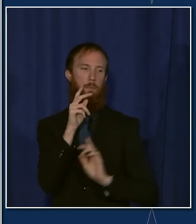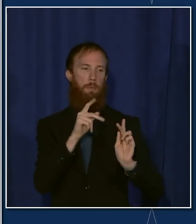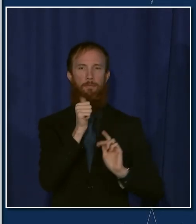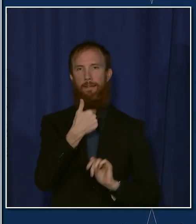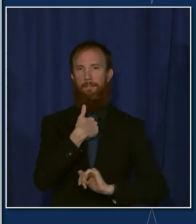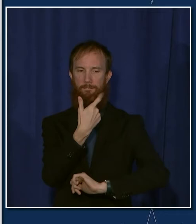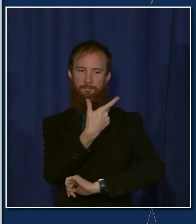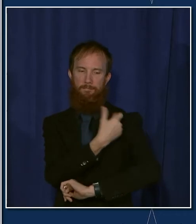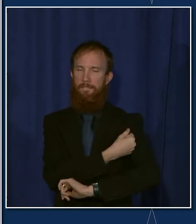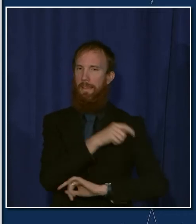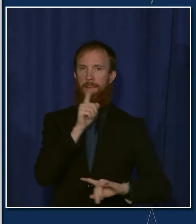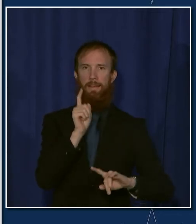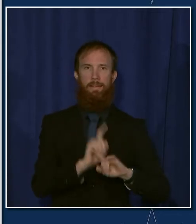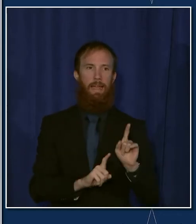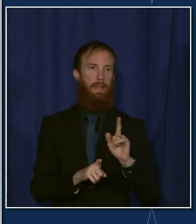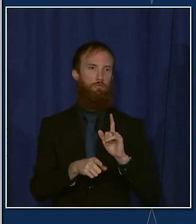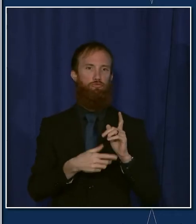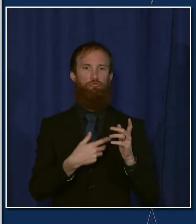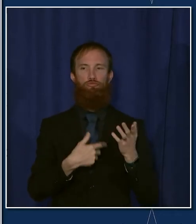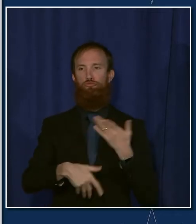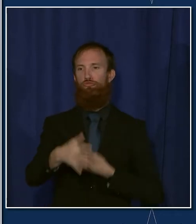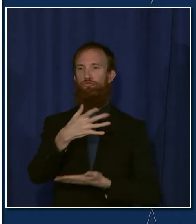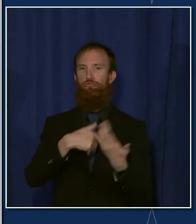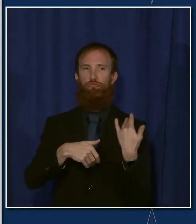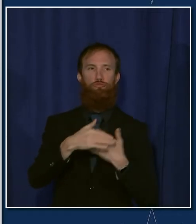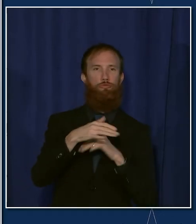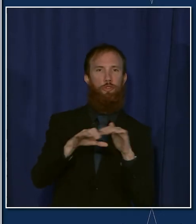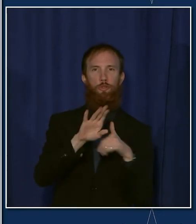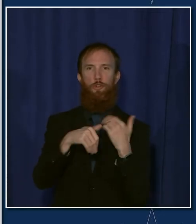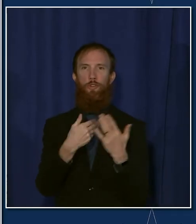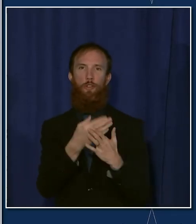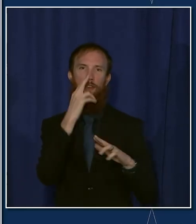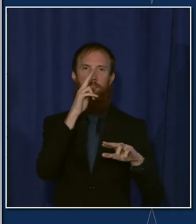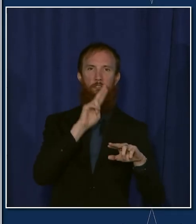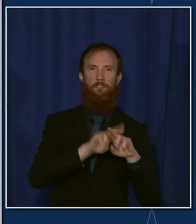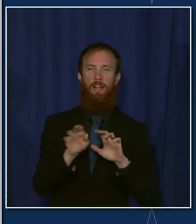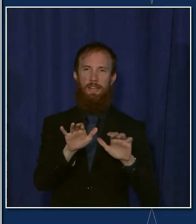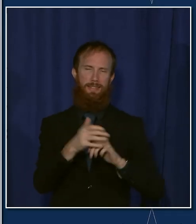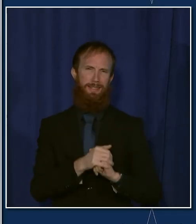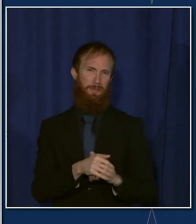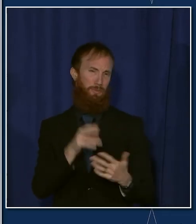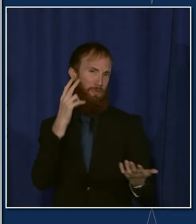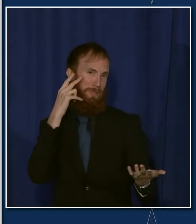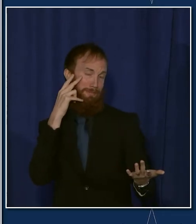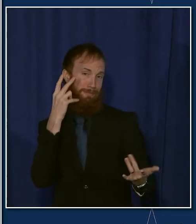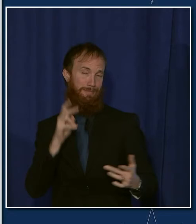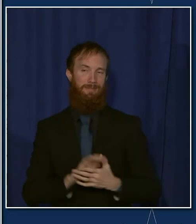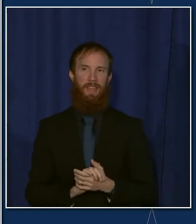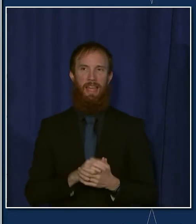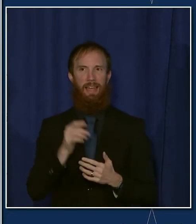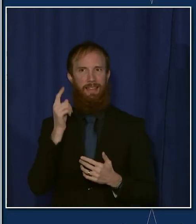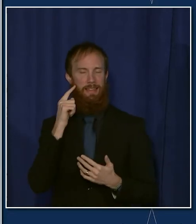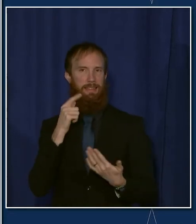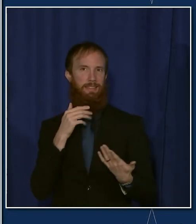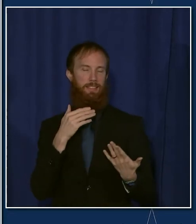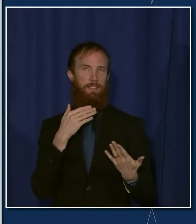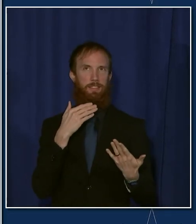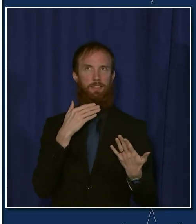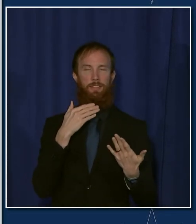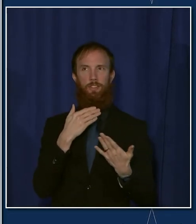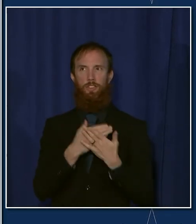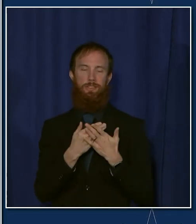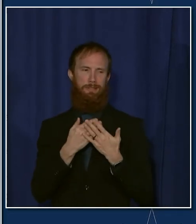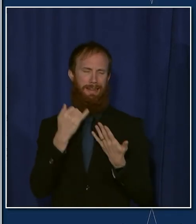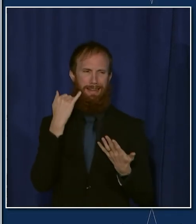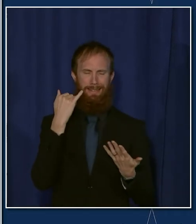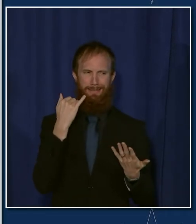into more of the fun activities. We'll see. I think there are some real questions about, how are you